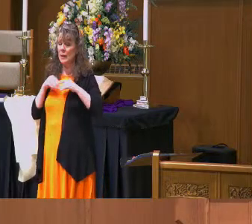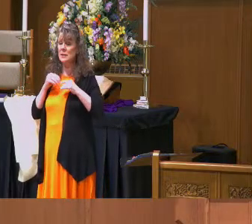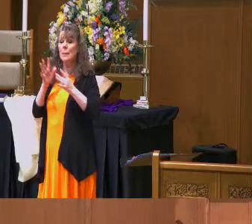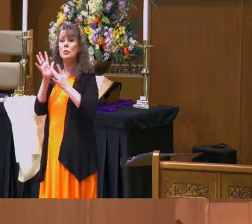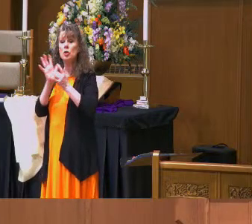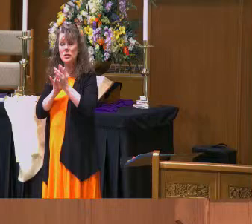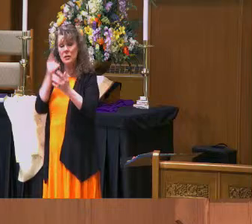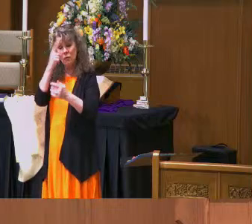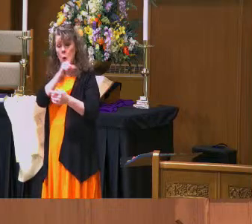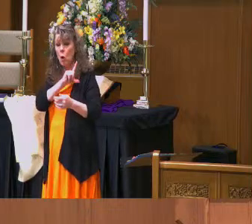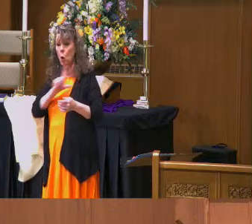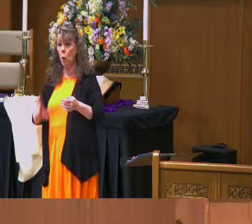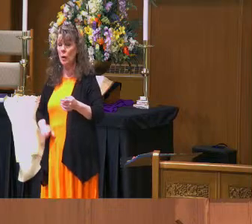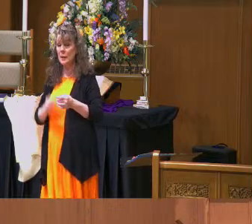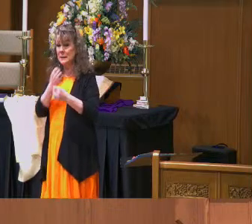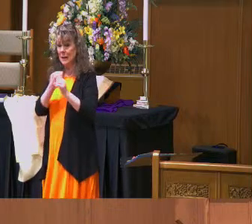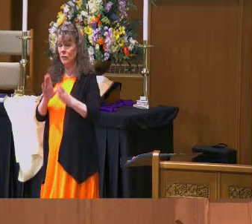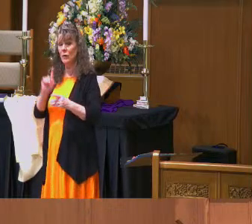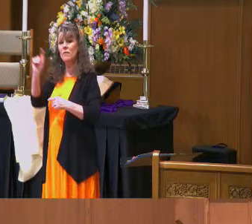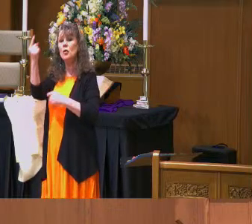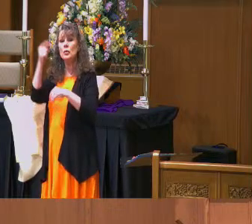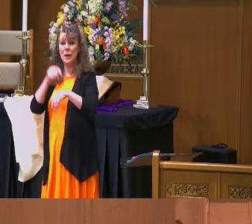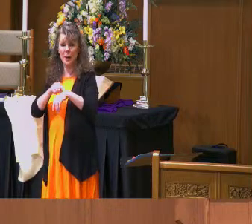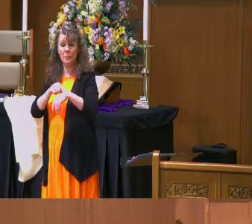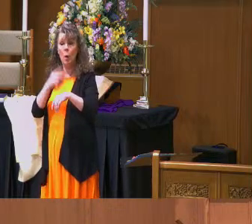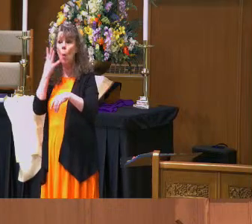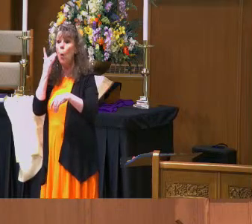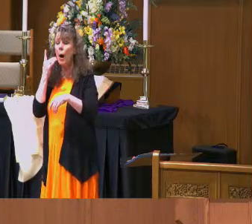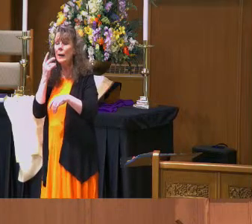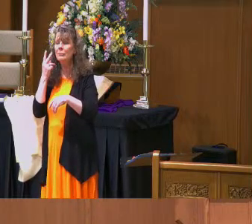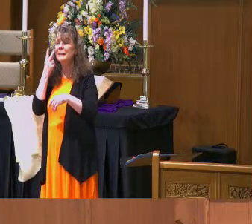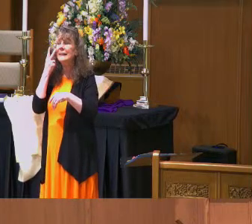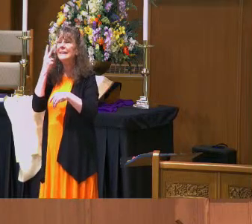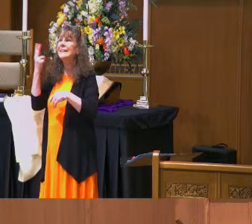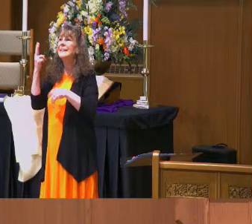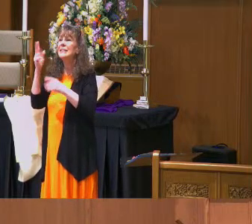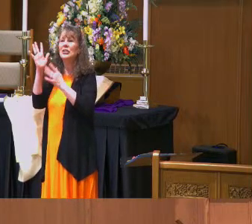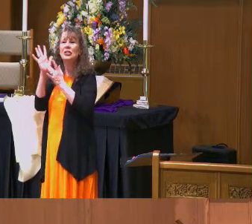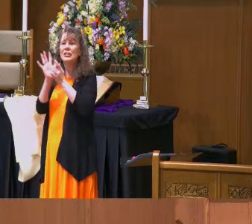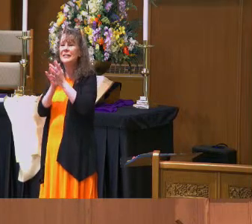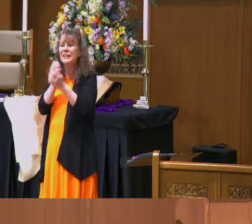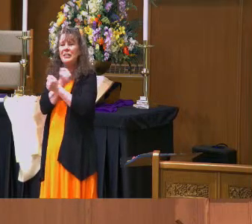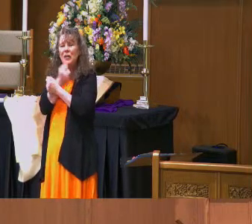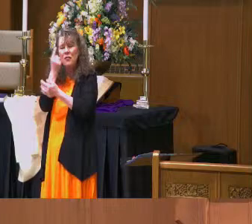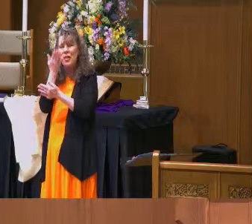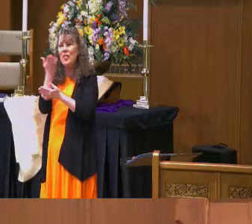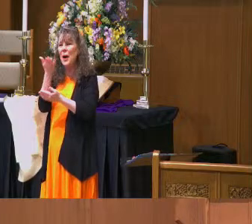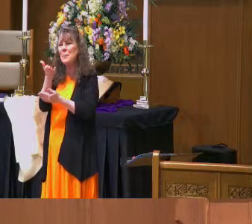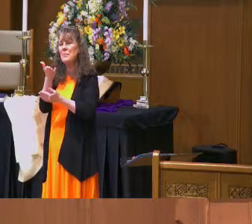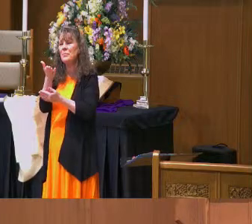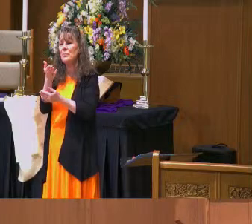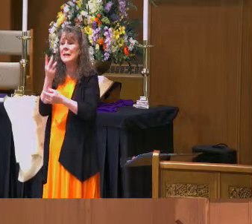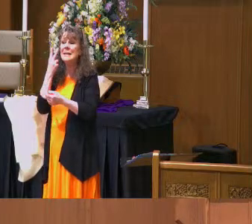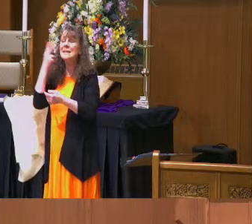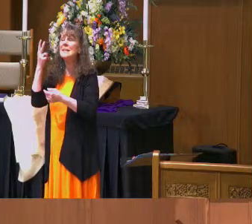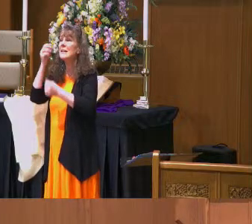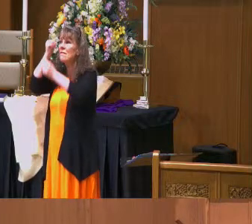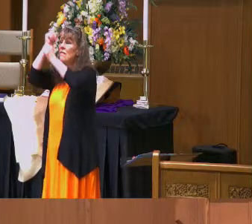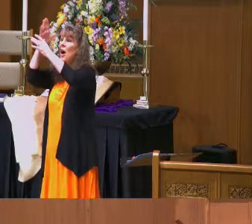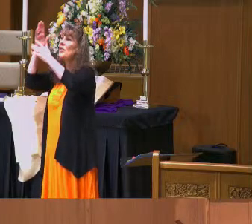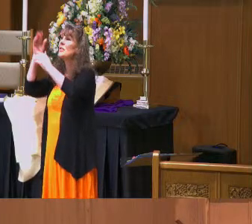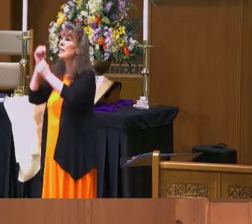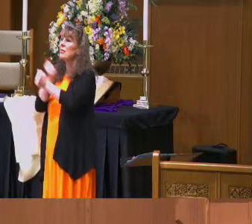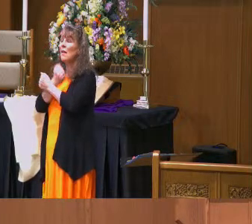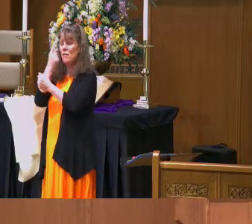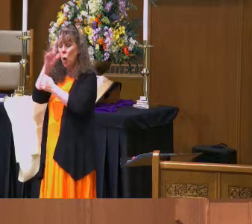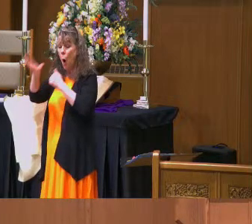as their Lord and Savior for the first time, because they see Jesus' love for them, and they see the Father's love for all his